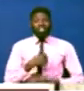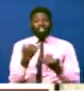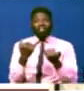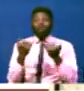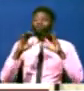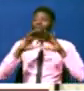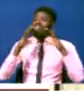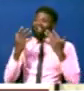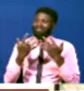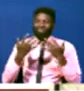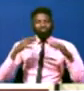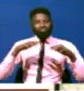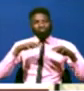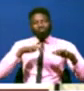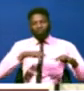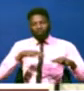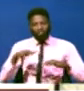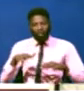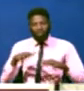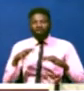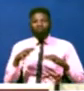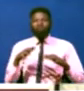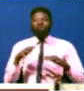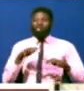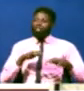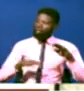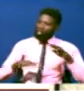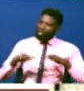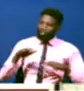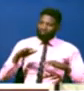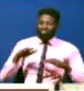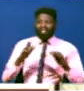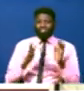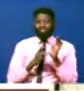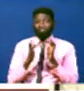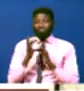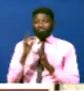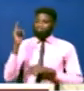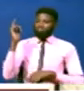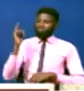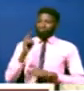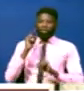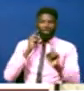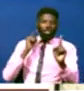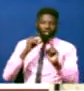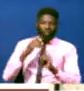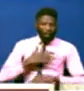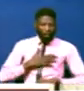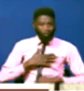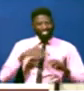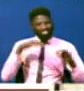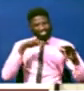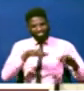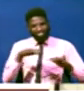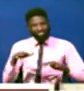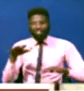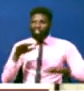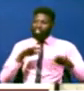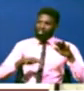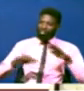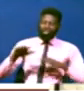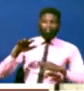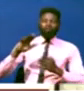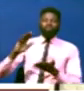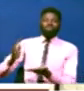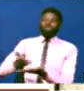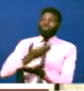misery and suffering, and Jesus came to take away our misery and suffering, and he has told us,